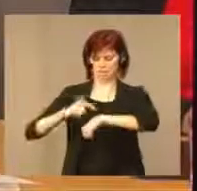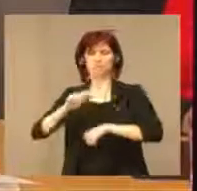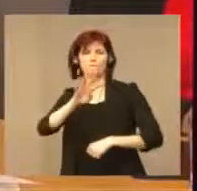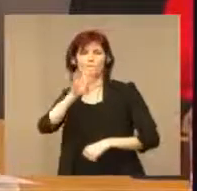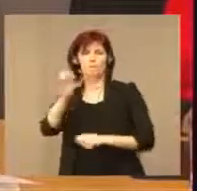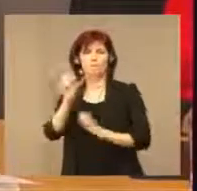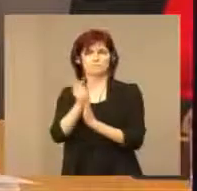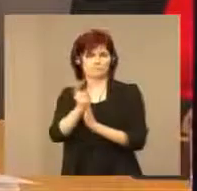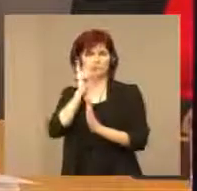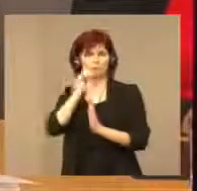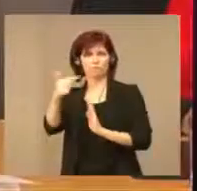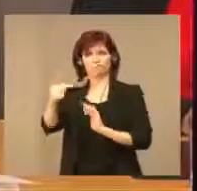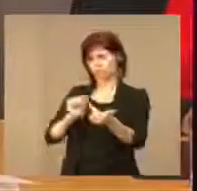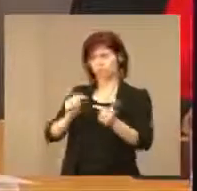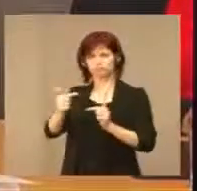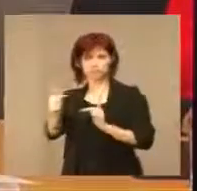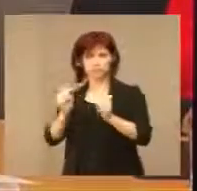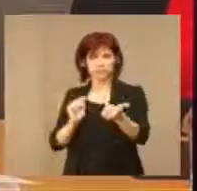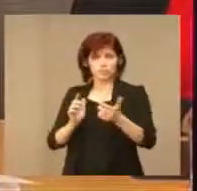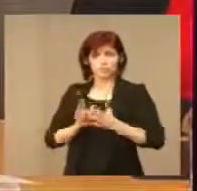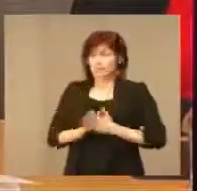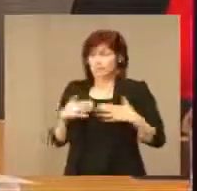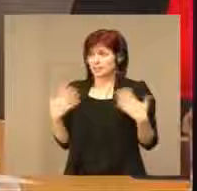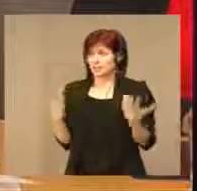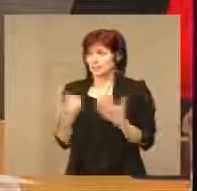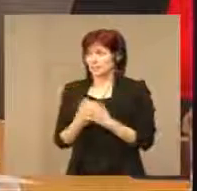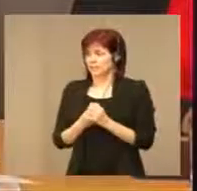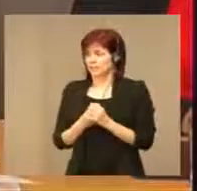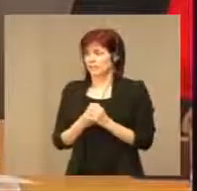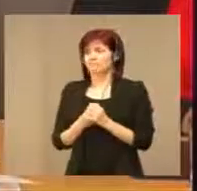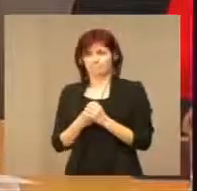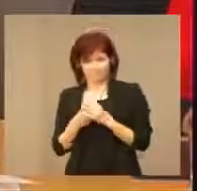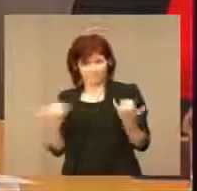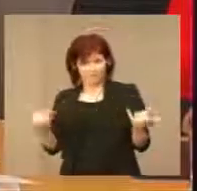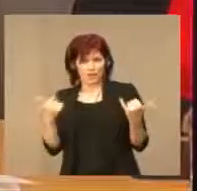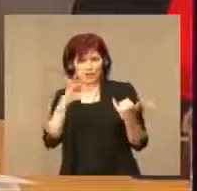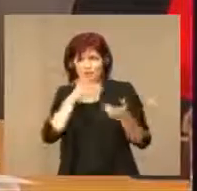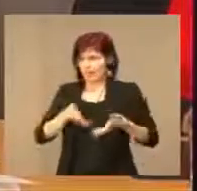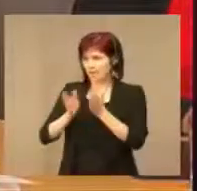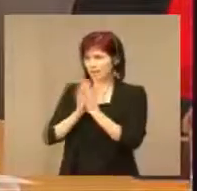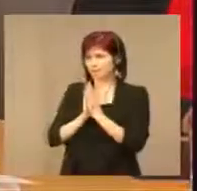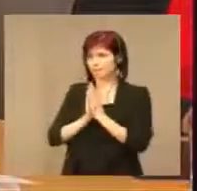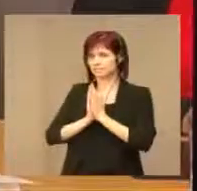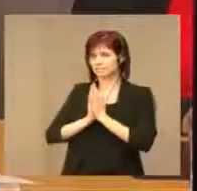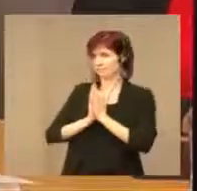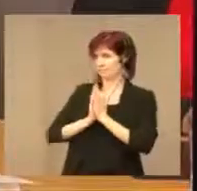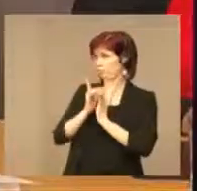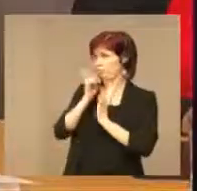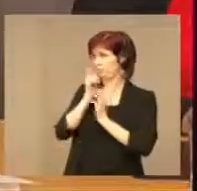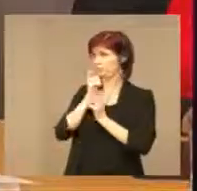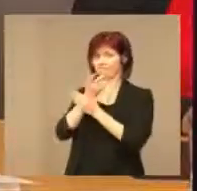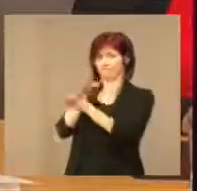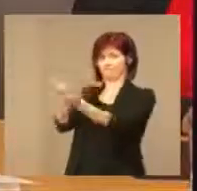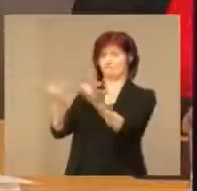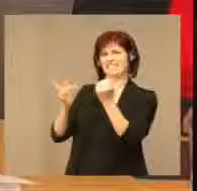time to take. So I'm going to ask my colleagues behind the cameras if